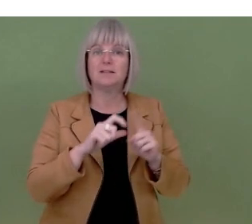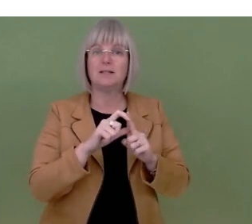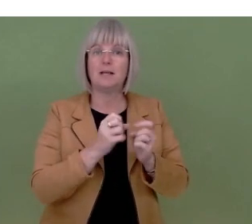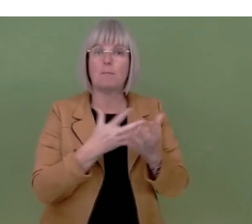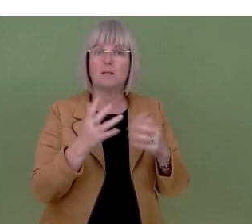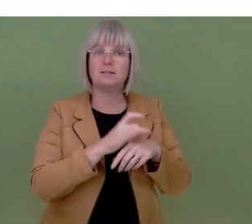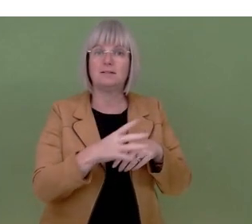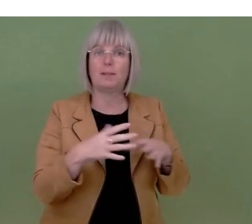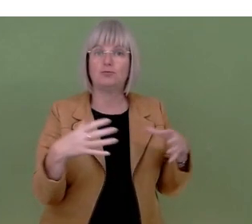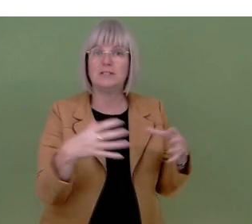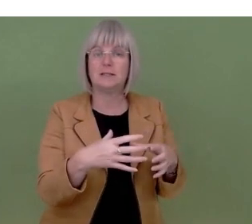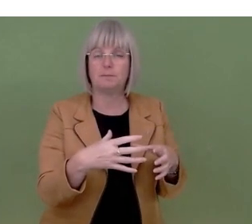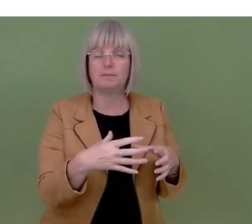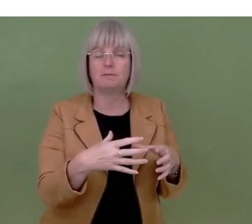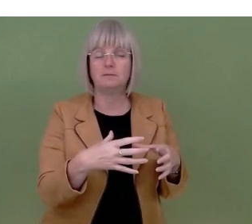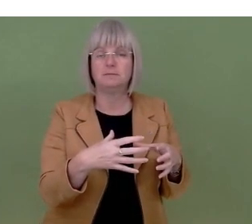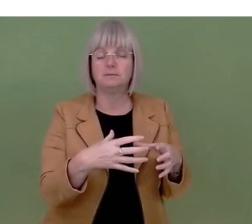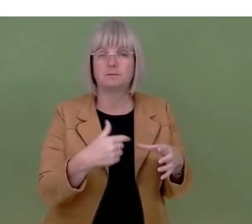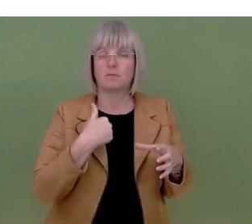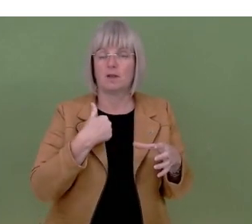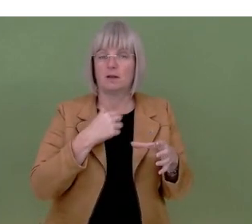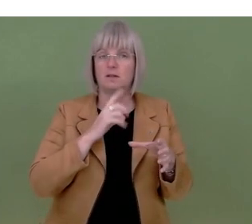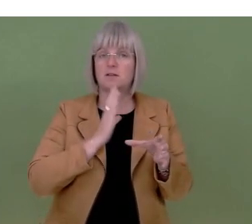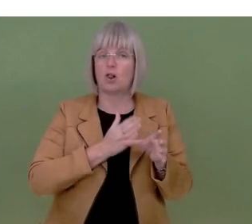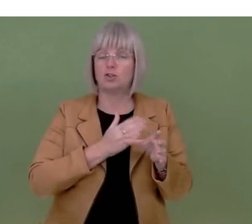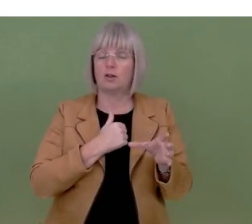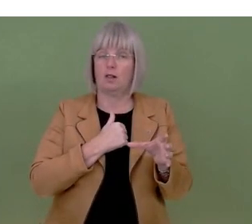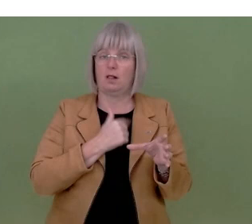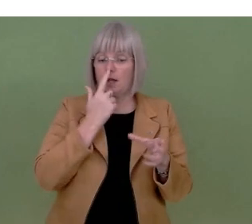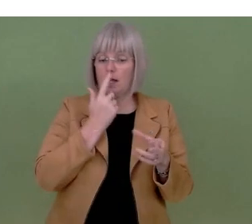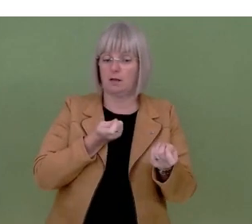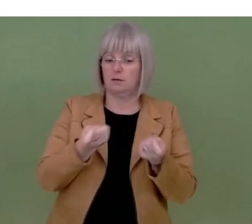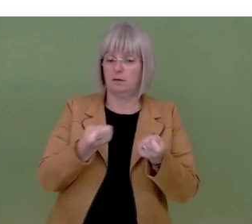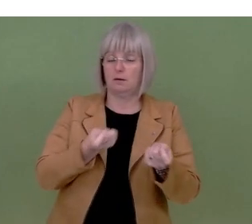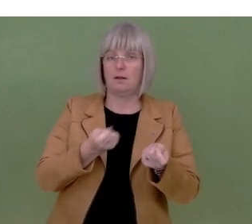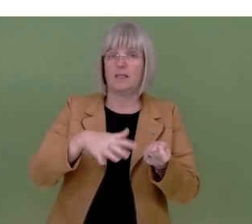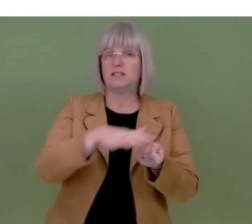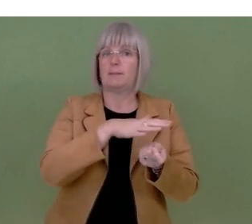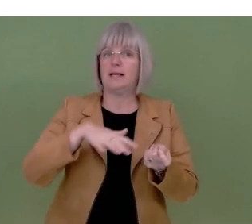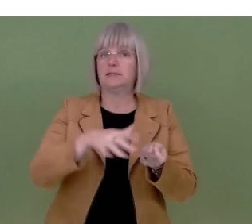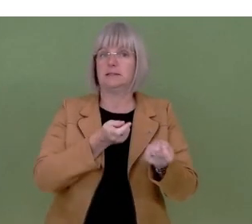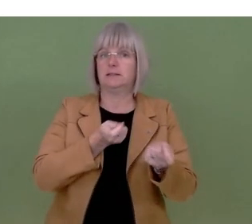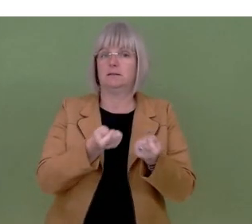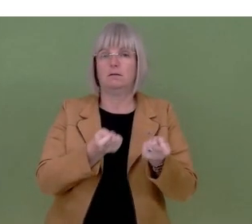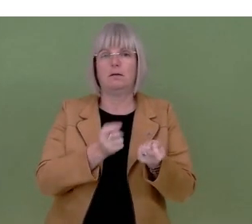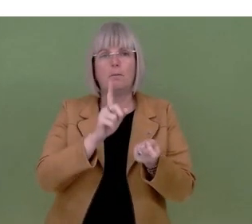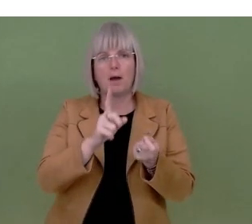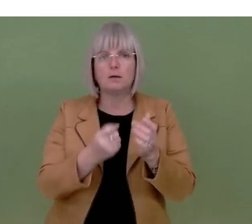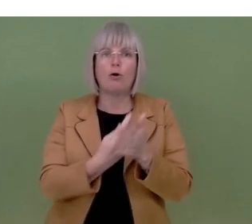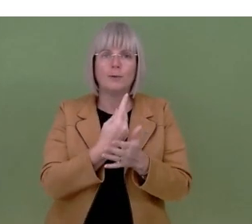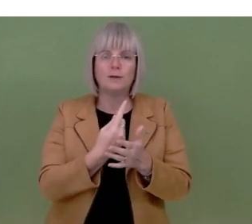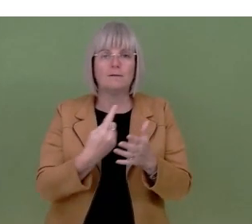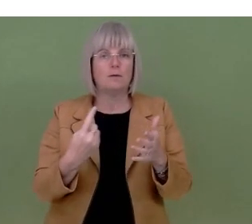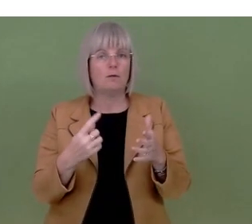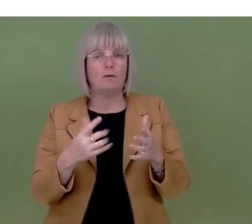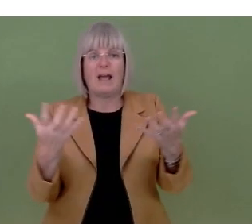we were able to facilitate and chair this space. But it was an opportunity for a group of professionals